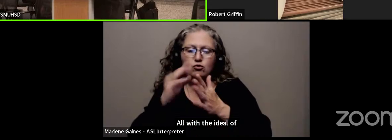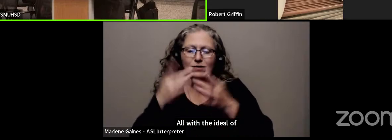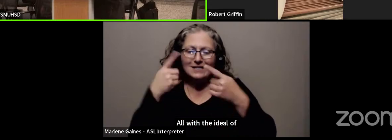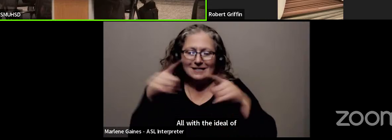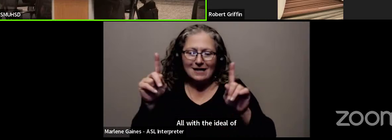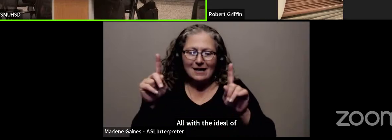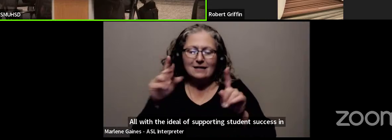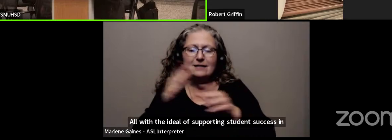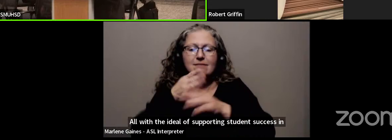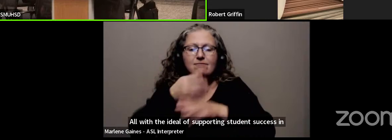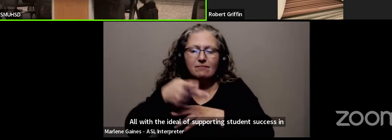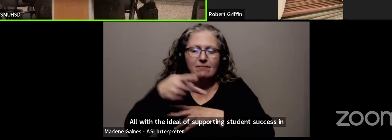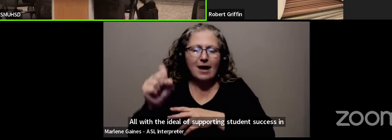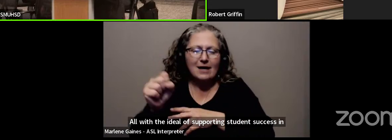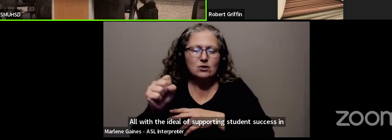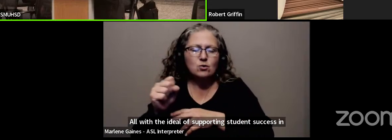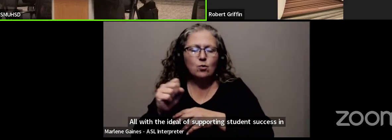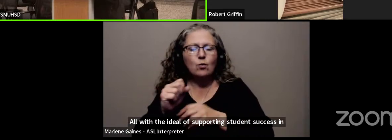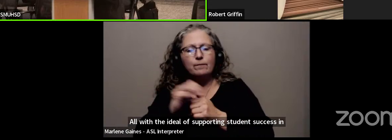post-high school